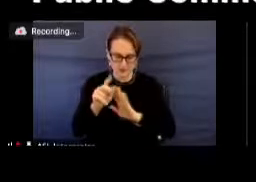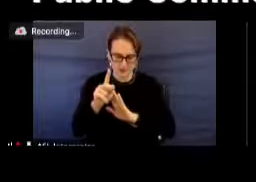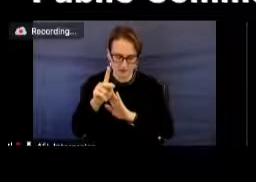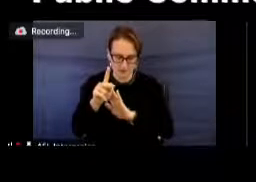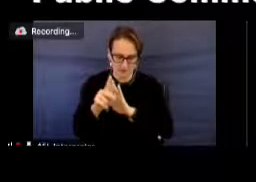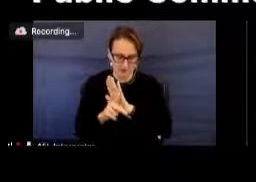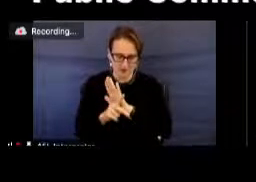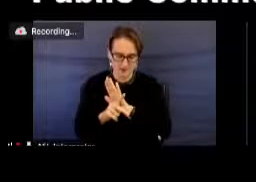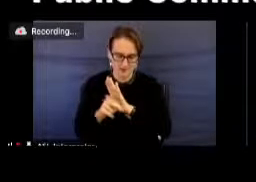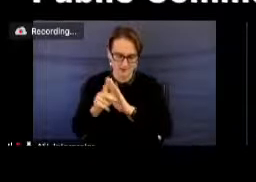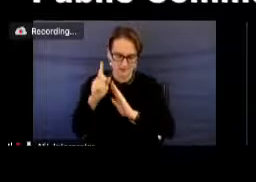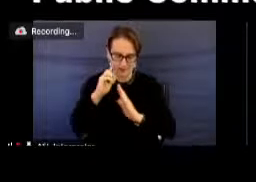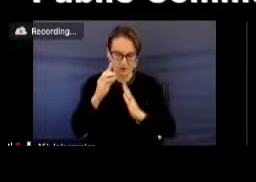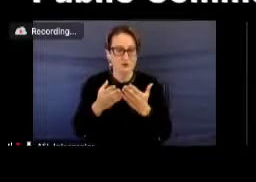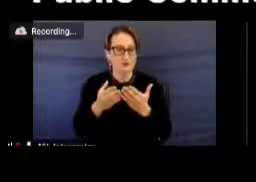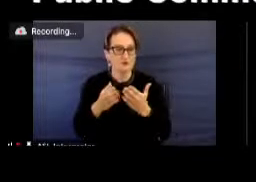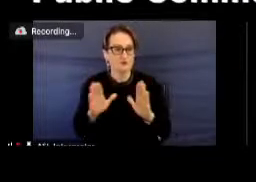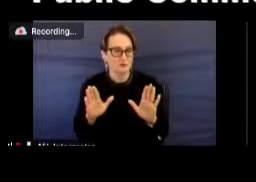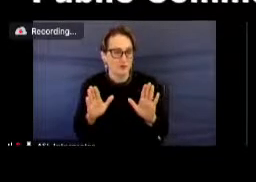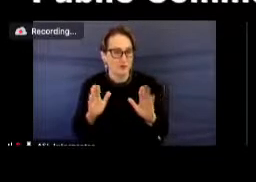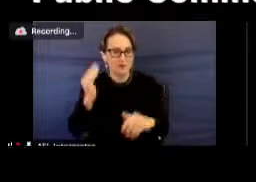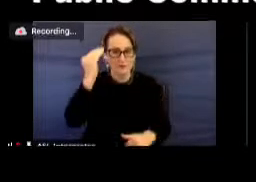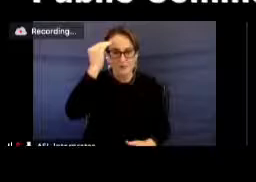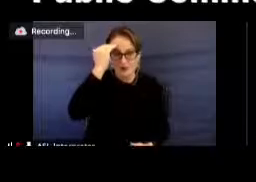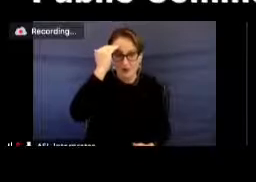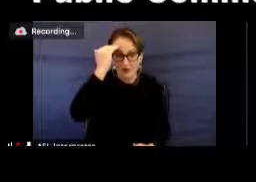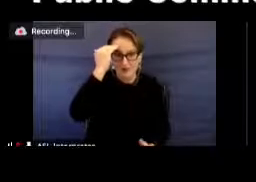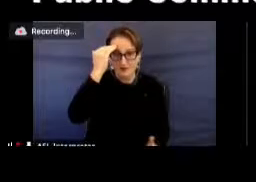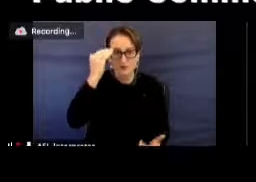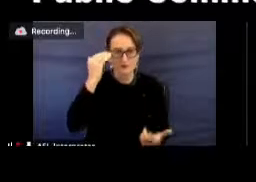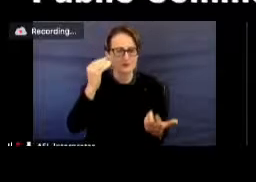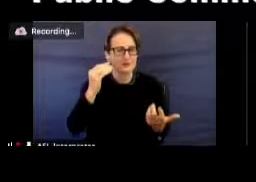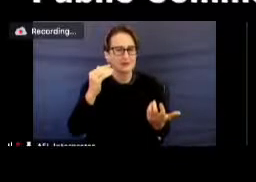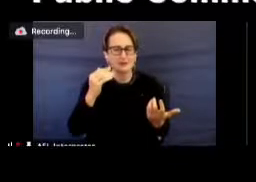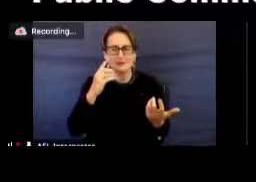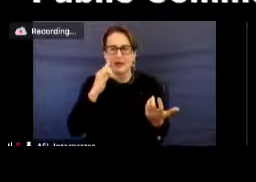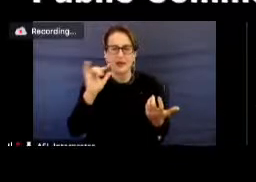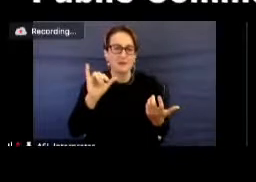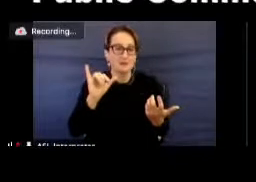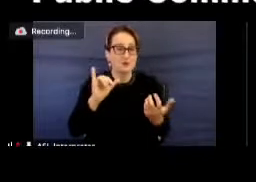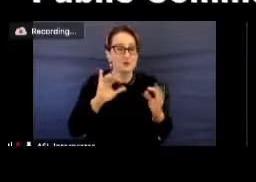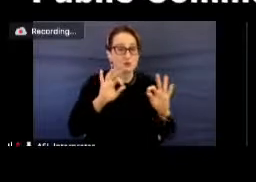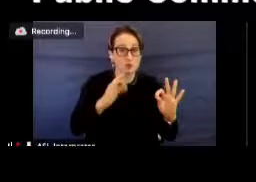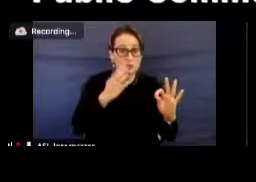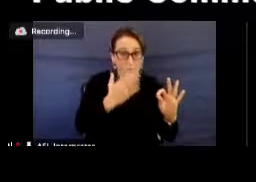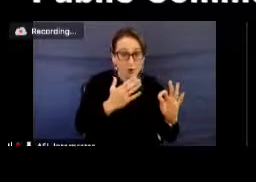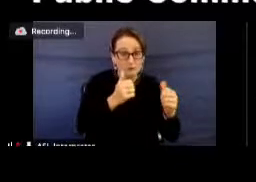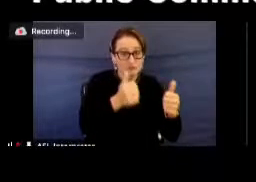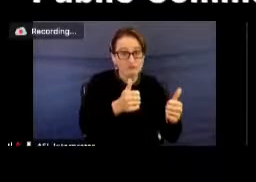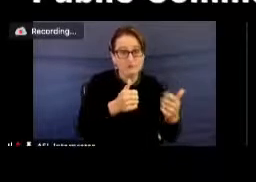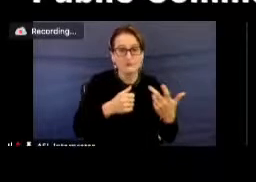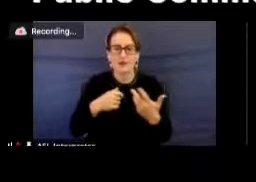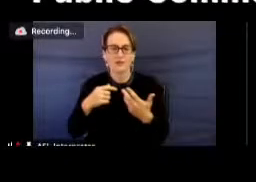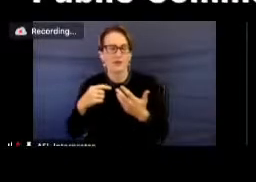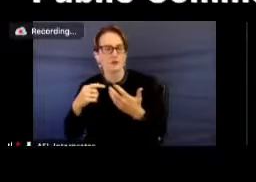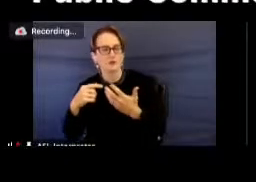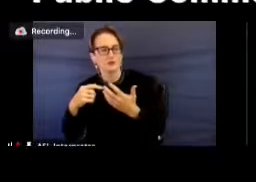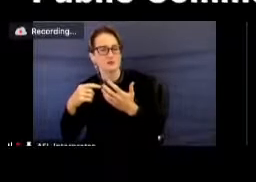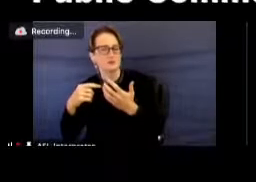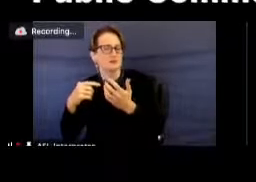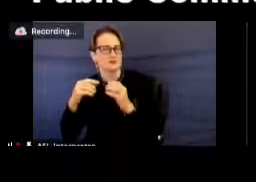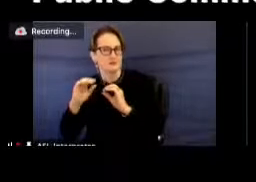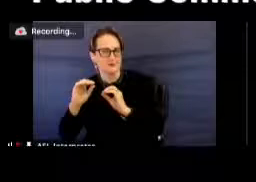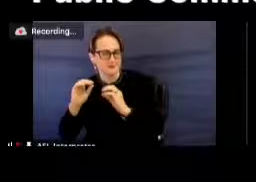binding arbitration a good thing or a bad thing? There's a list of pros and cons with a yes. There's pros and cons going with the no.